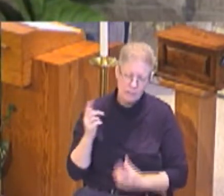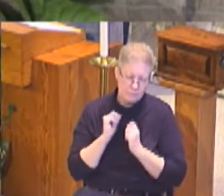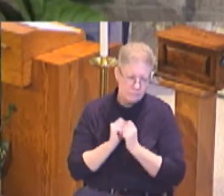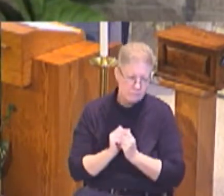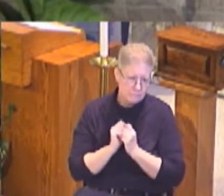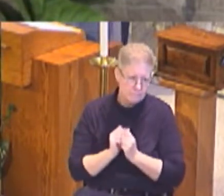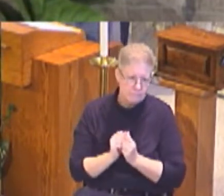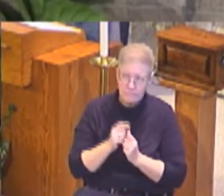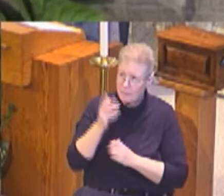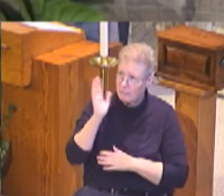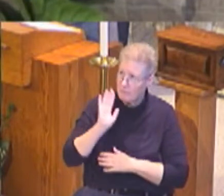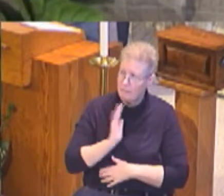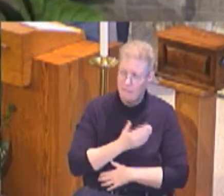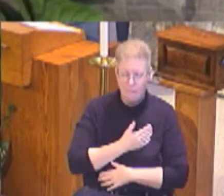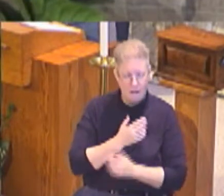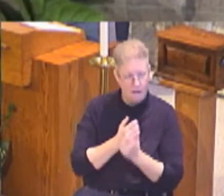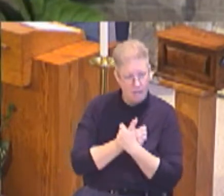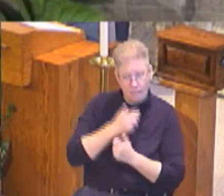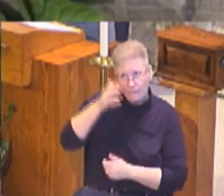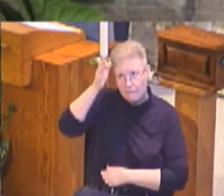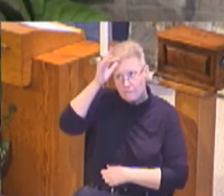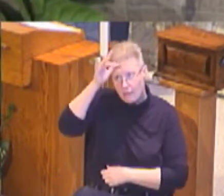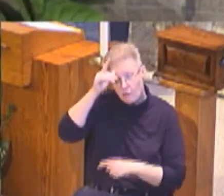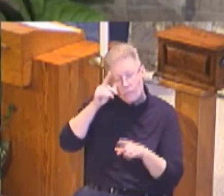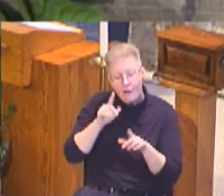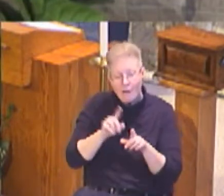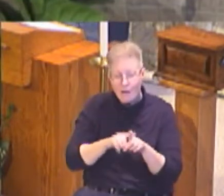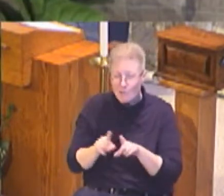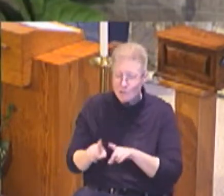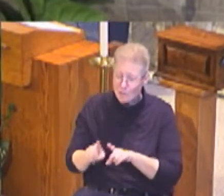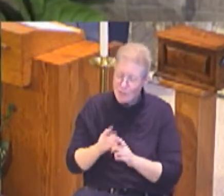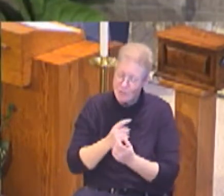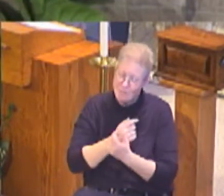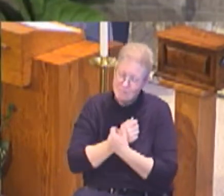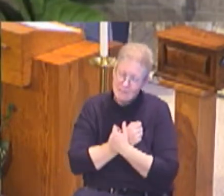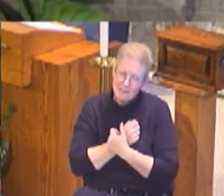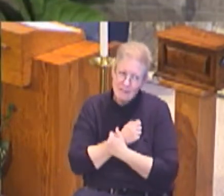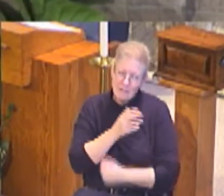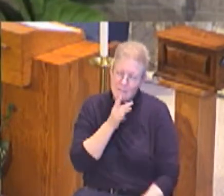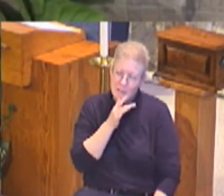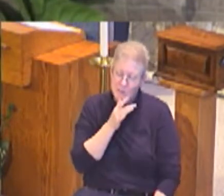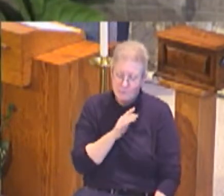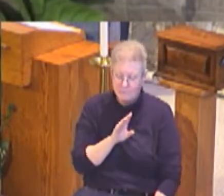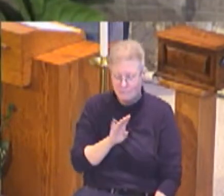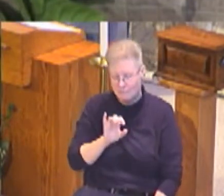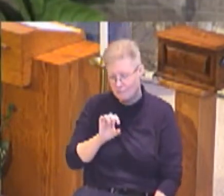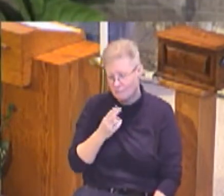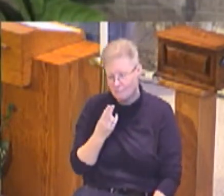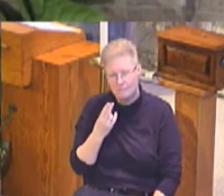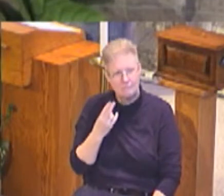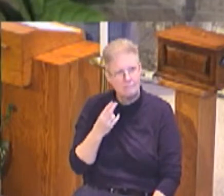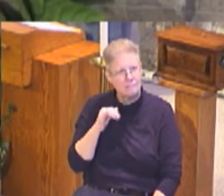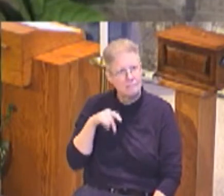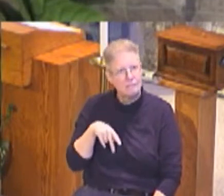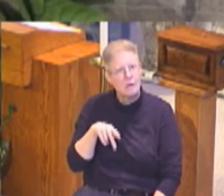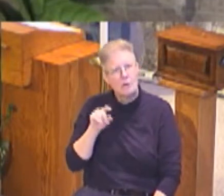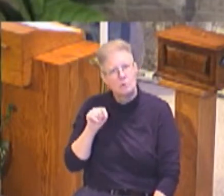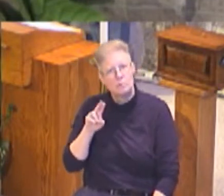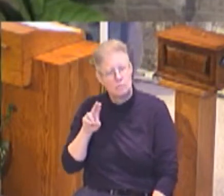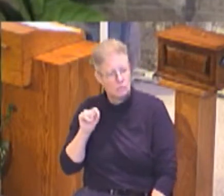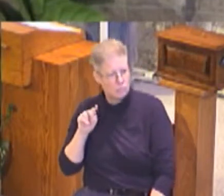so God is also our loving Mother. Bishop Tutu, he of the Nobel Prize, once